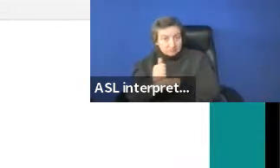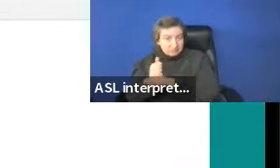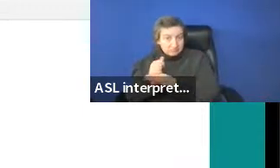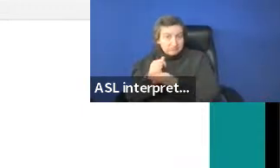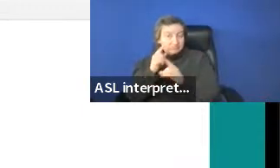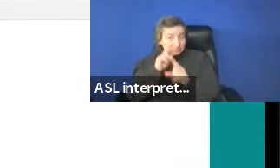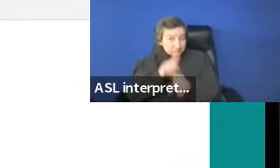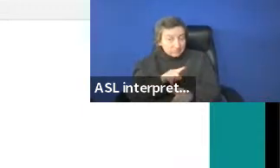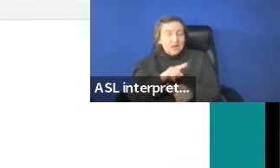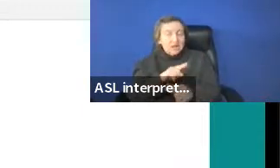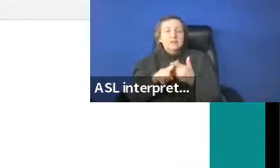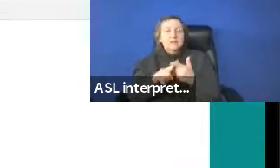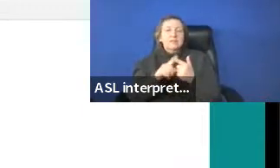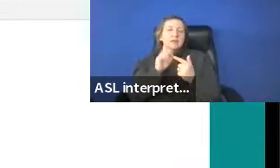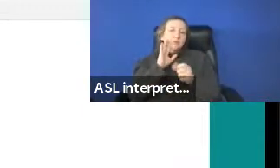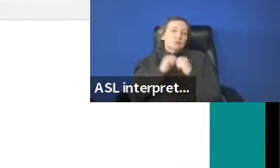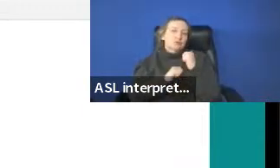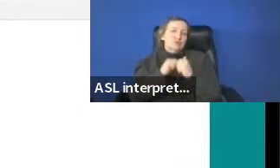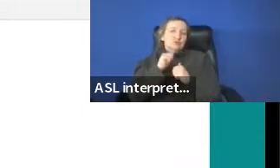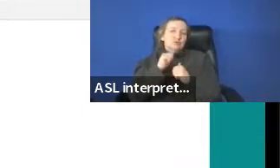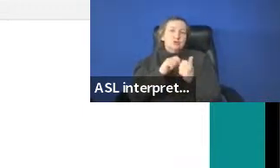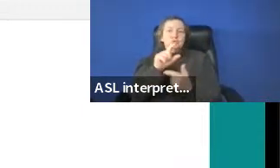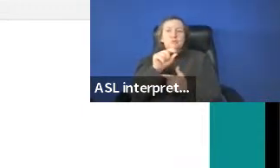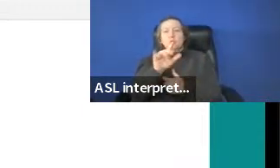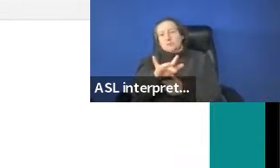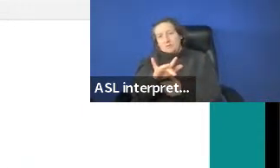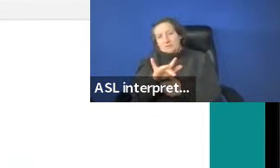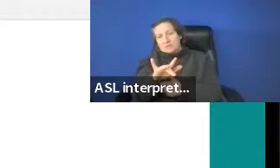construction begins. The next slide